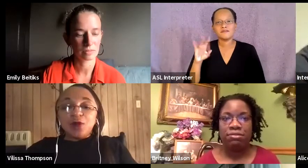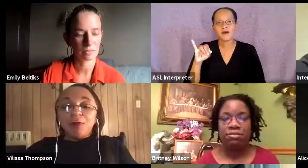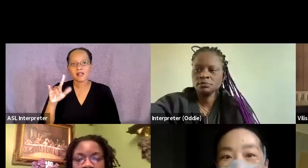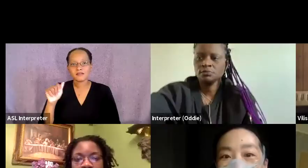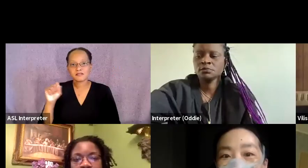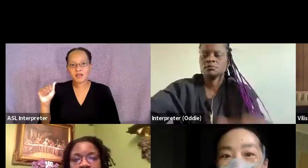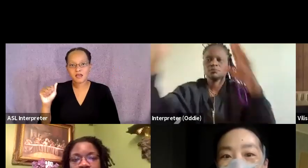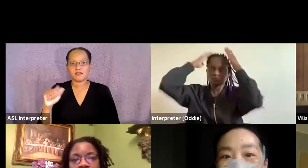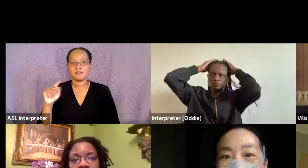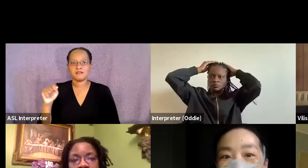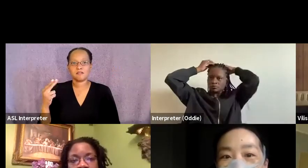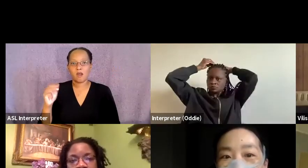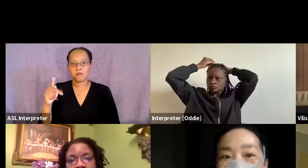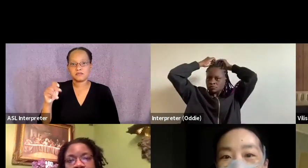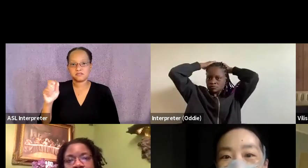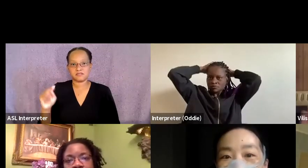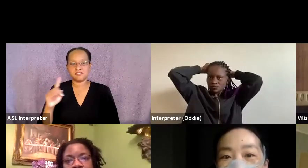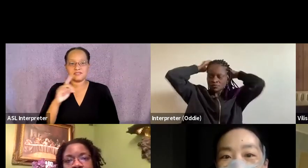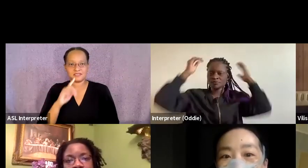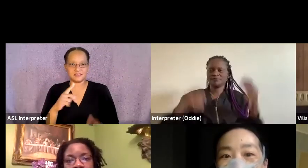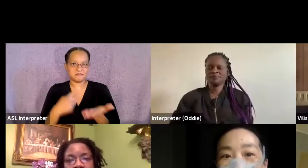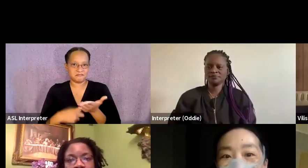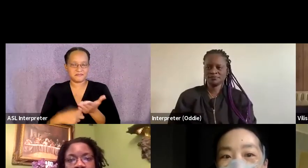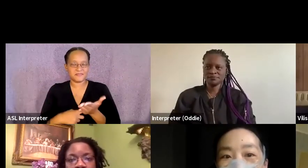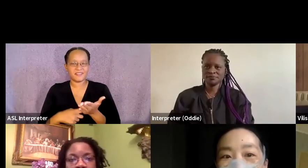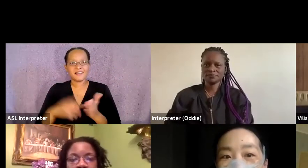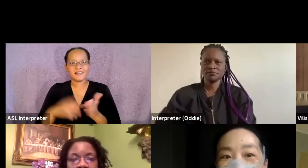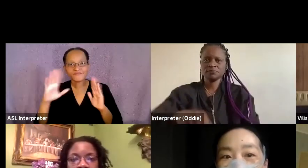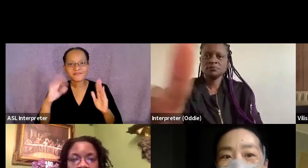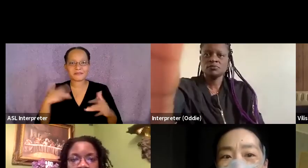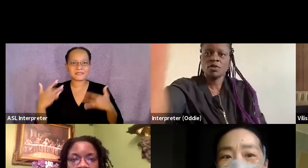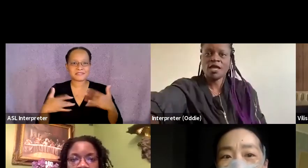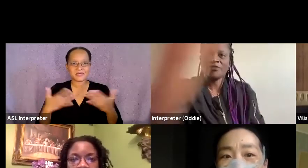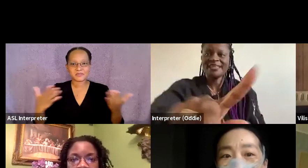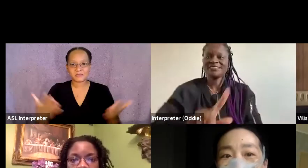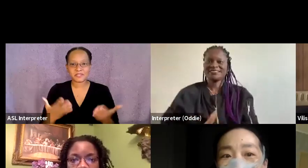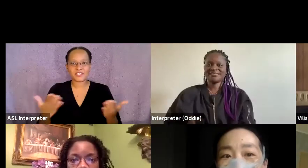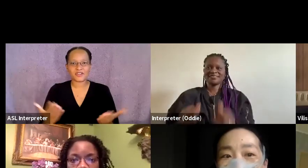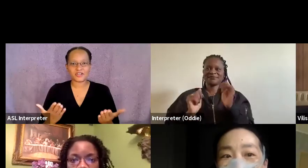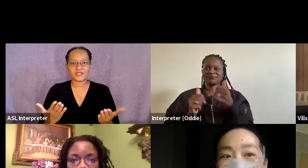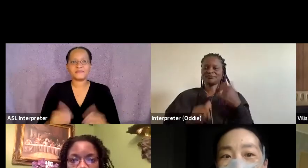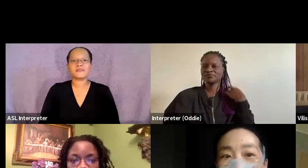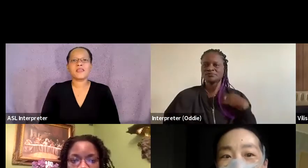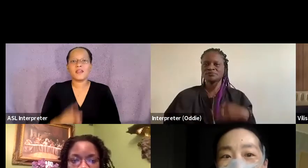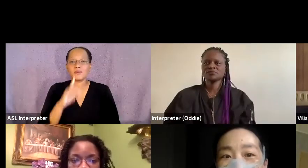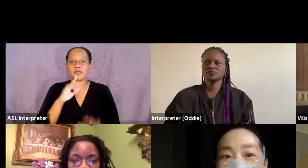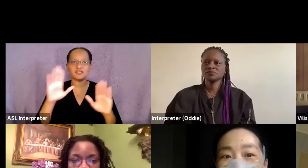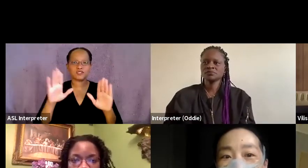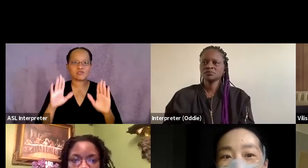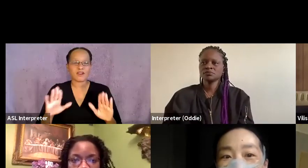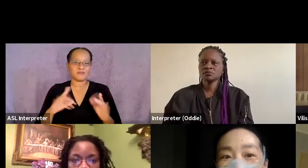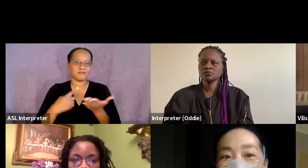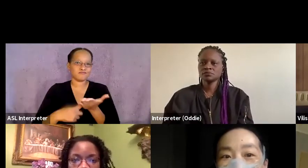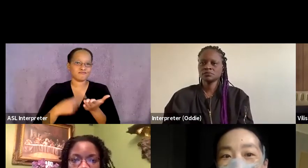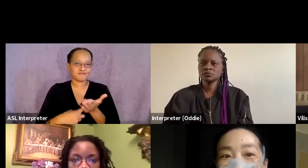I am your moderator for today's panel. I am very excited to be here and be in part of an incredible conversation.